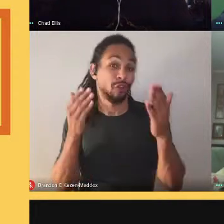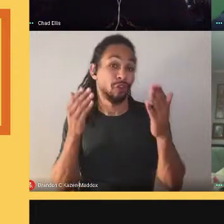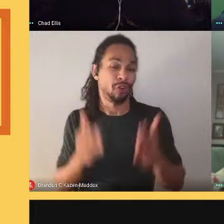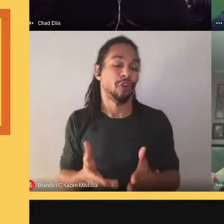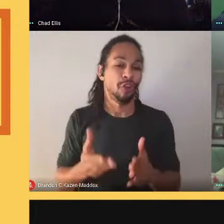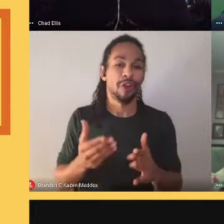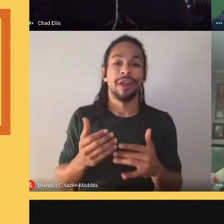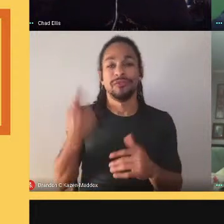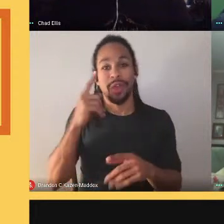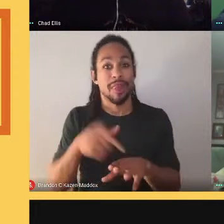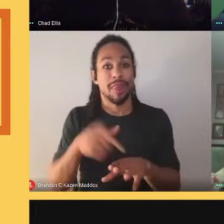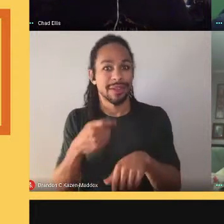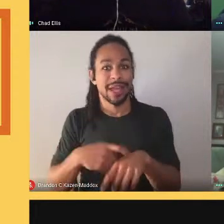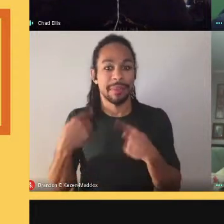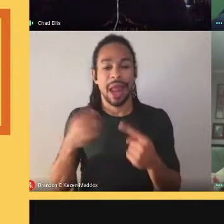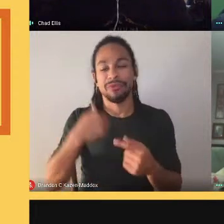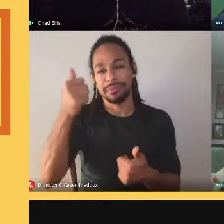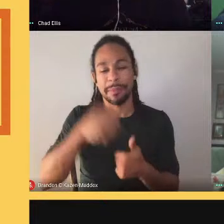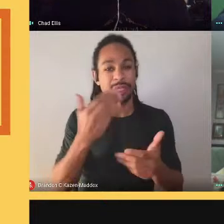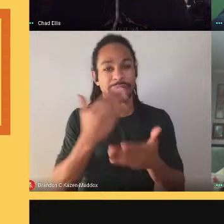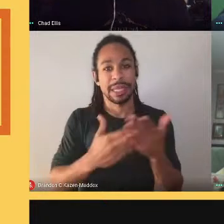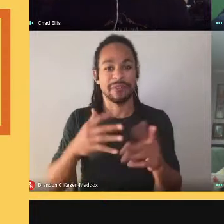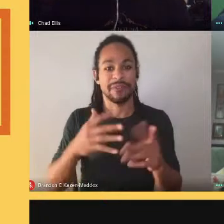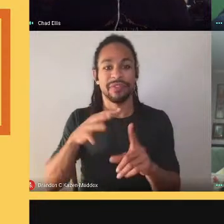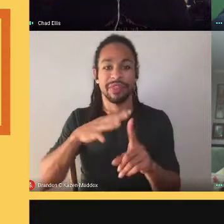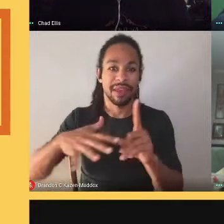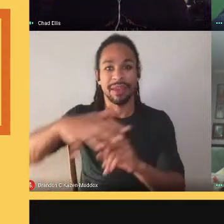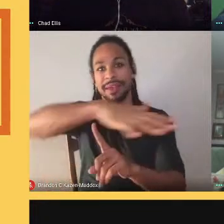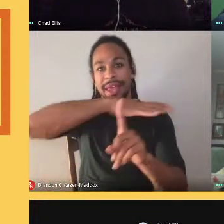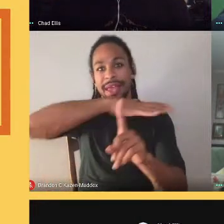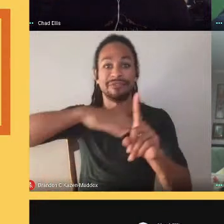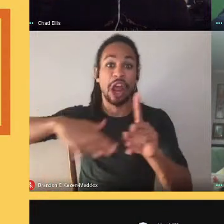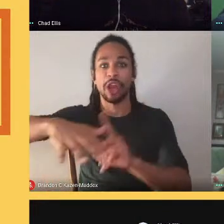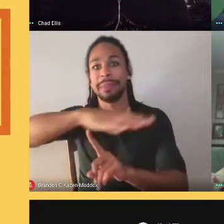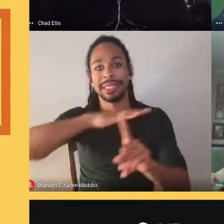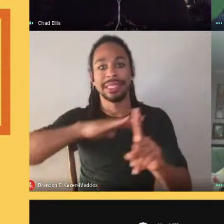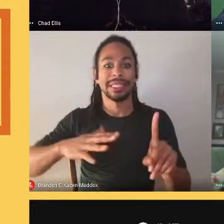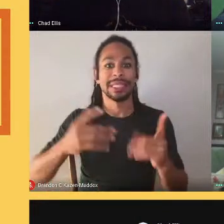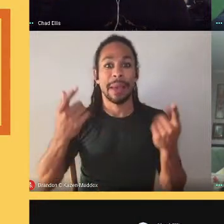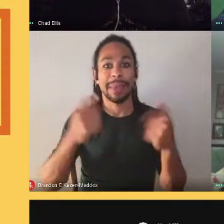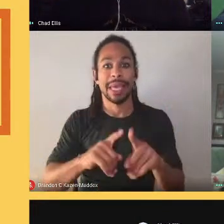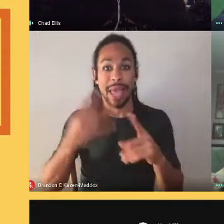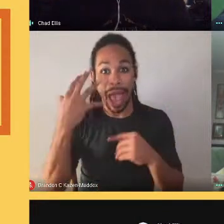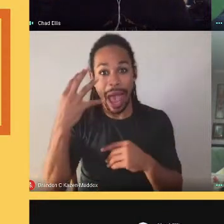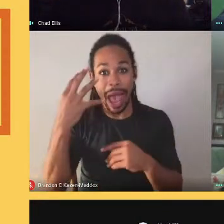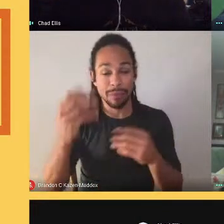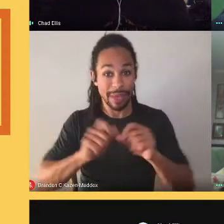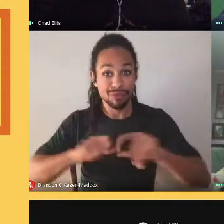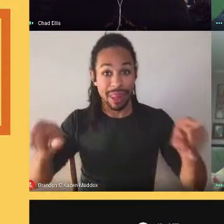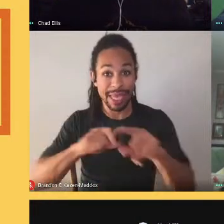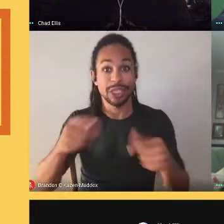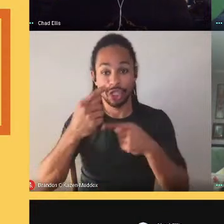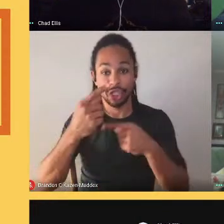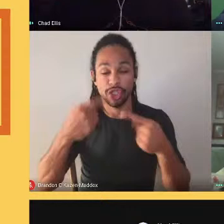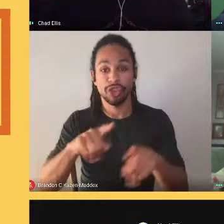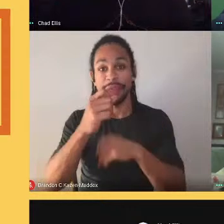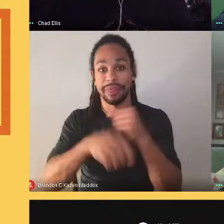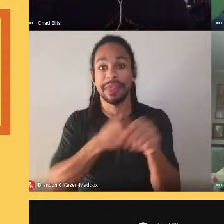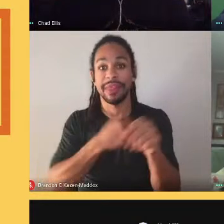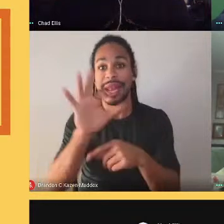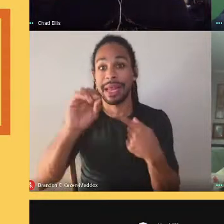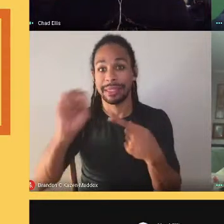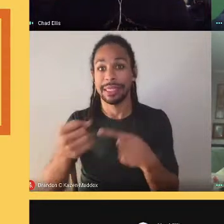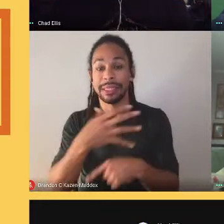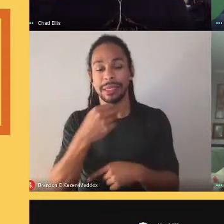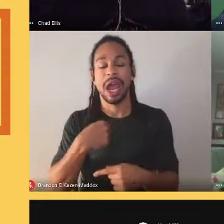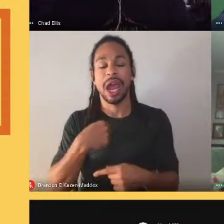it's clear who wrote this, and it wasn't anybody who was informed. Like, has that been a lot of extra work that you've put in,